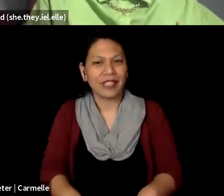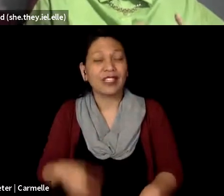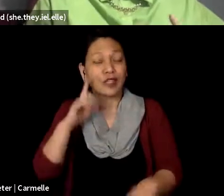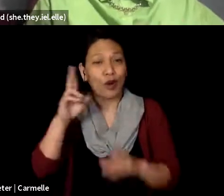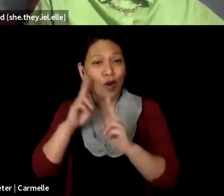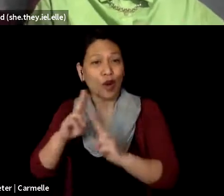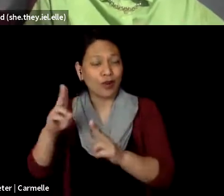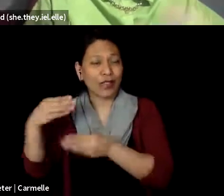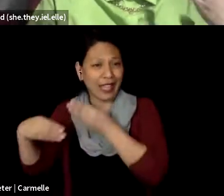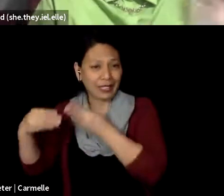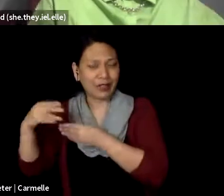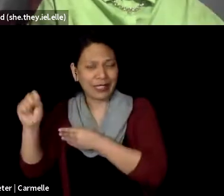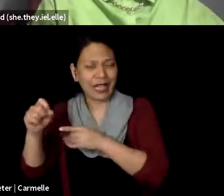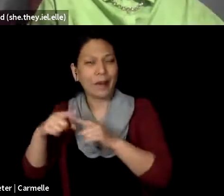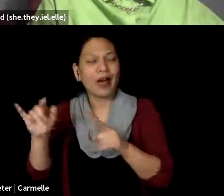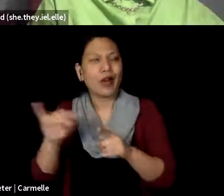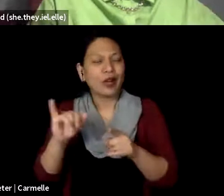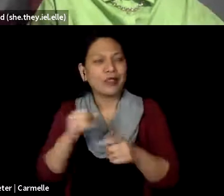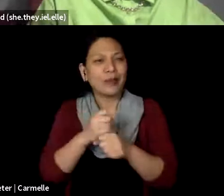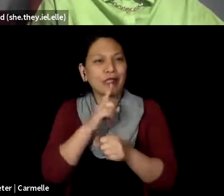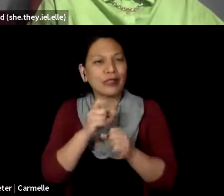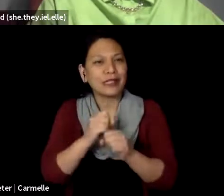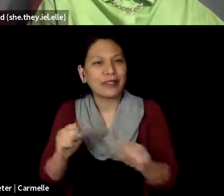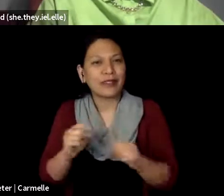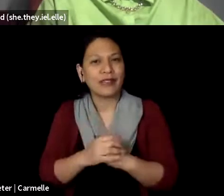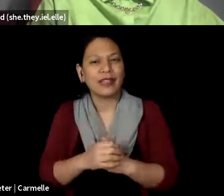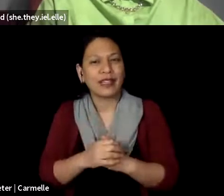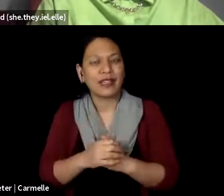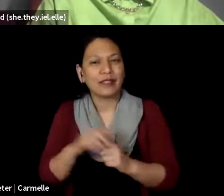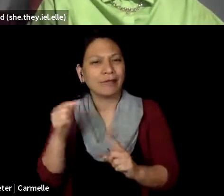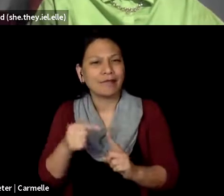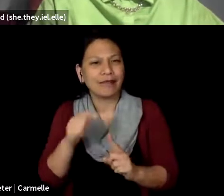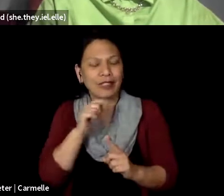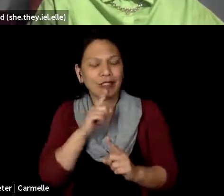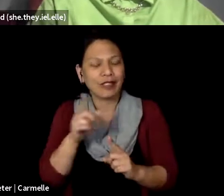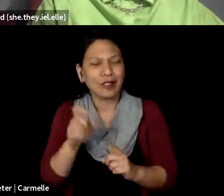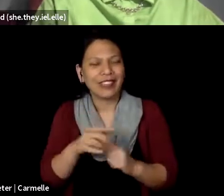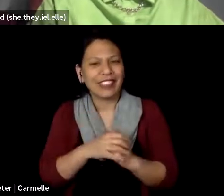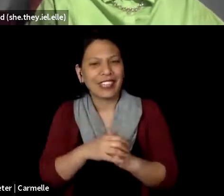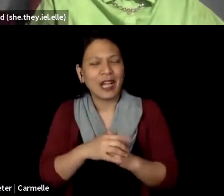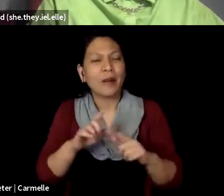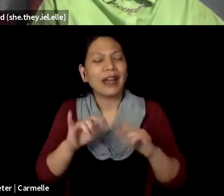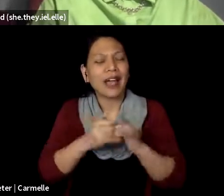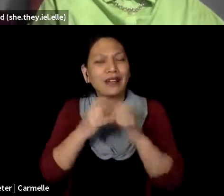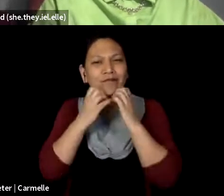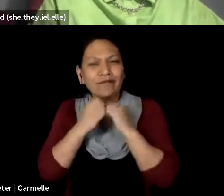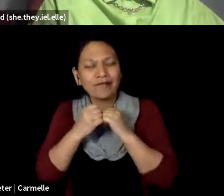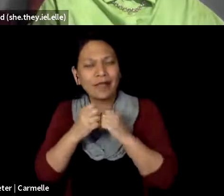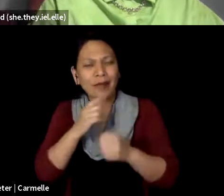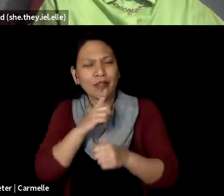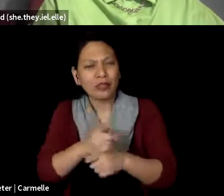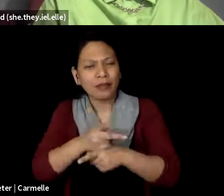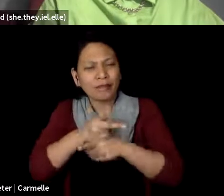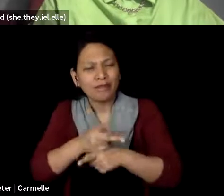also safe and also really nurturing and catering to the sacred.